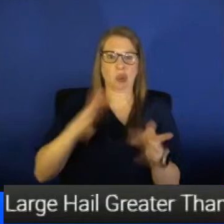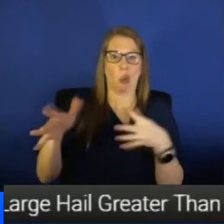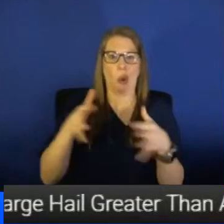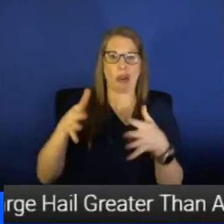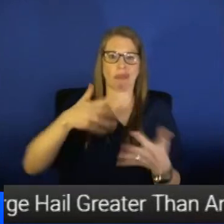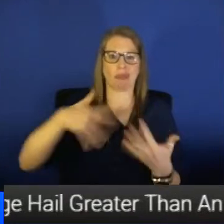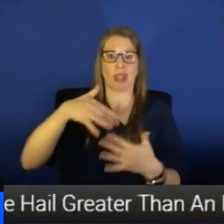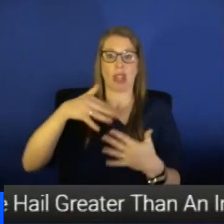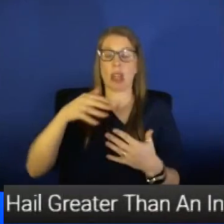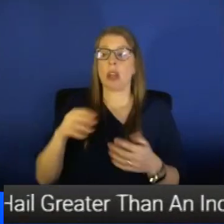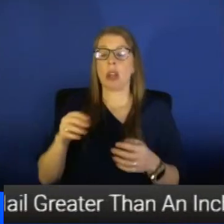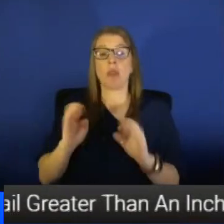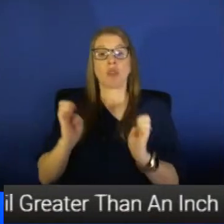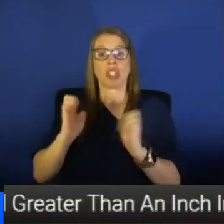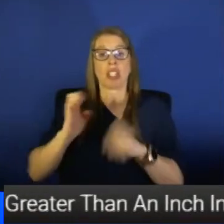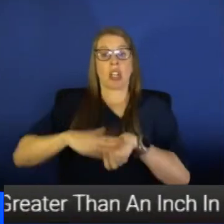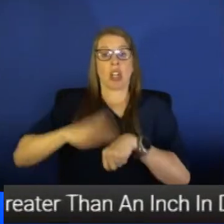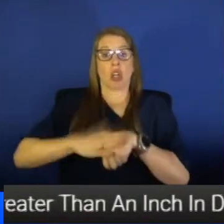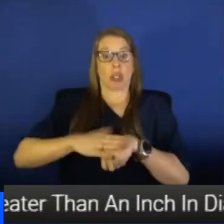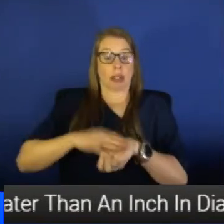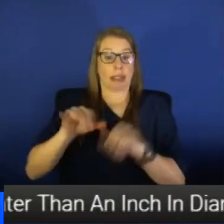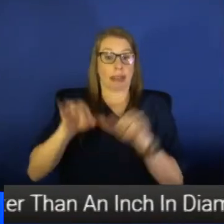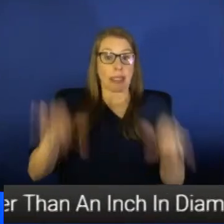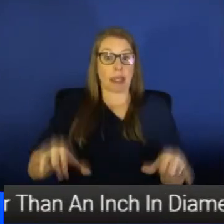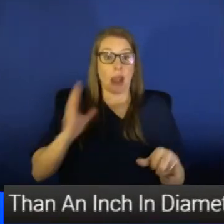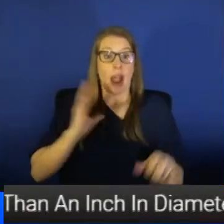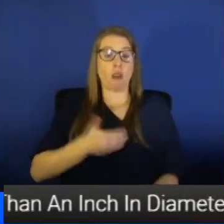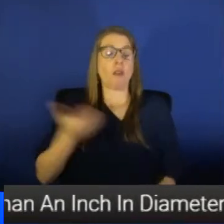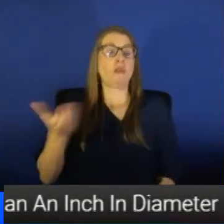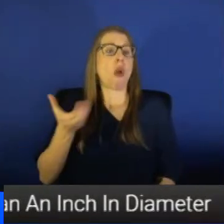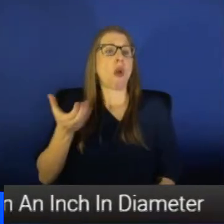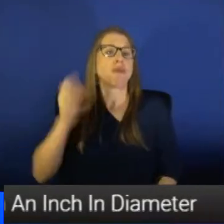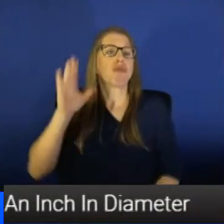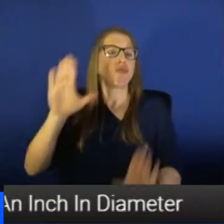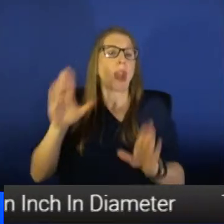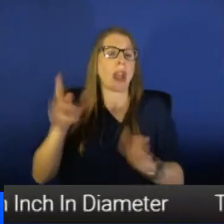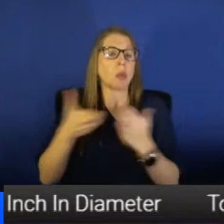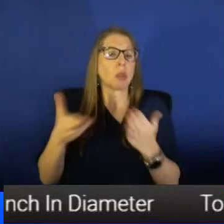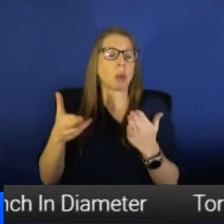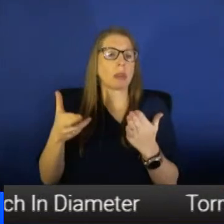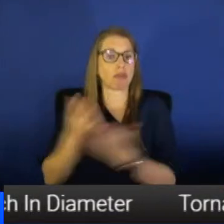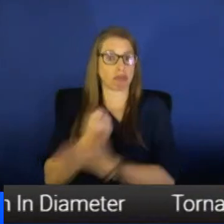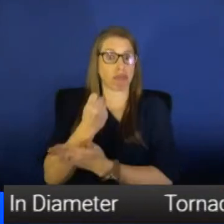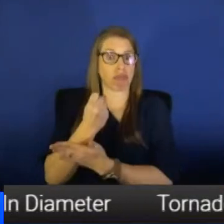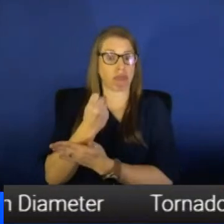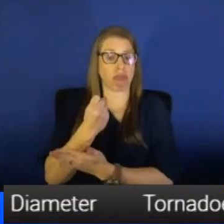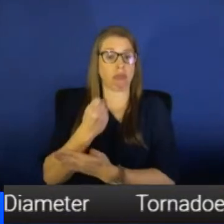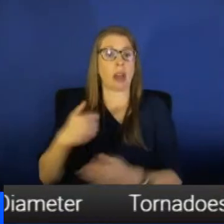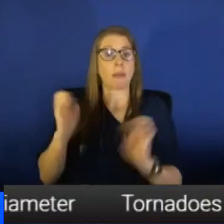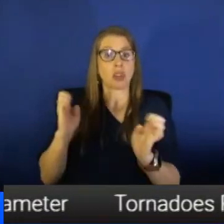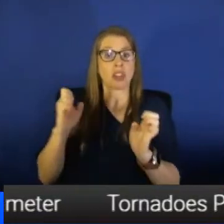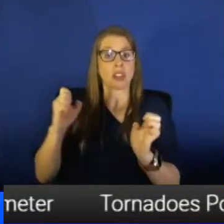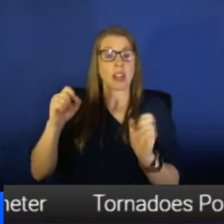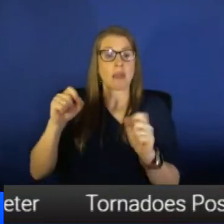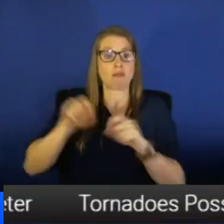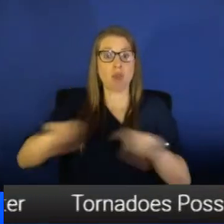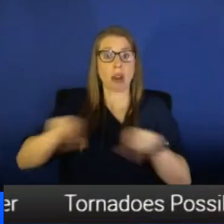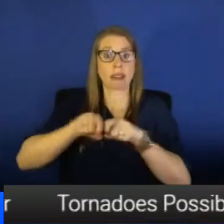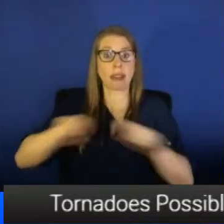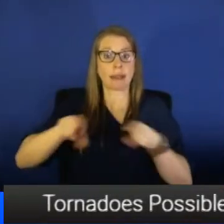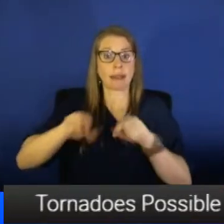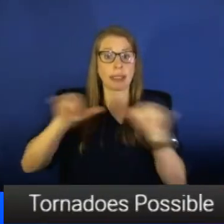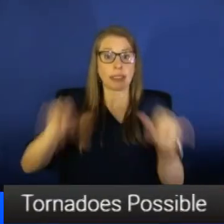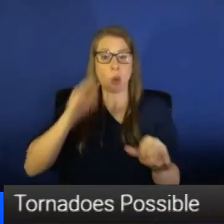system. So our phones are great resources. They have the emergency broadcast system. They will tell you if there's a tornado warning.